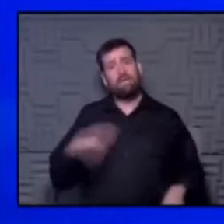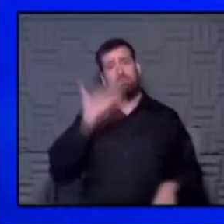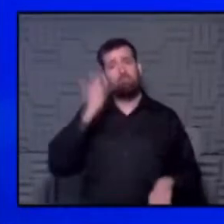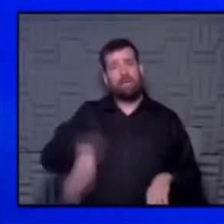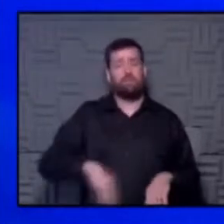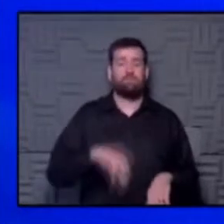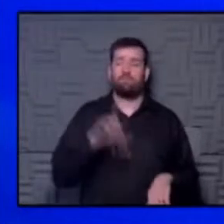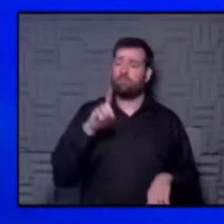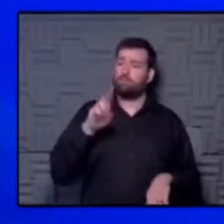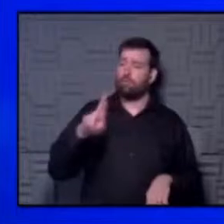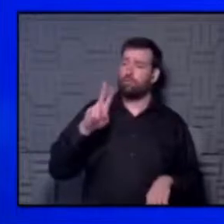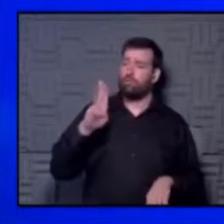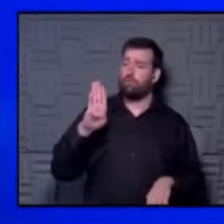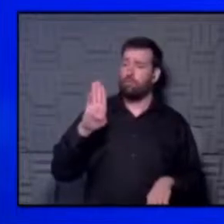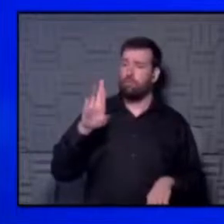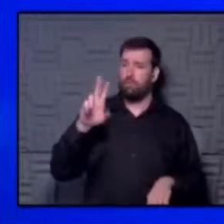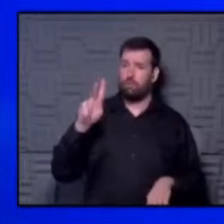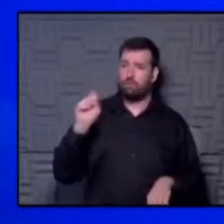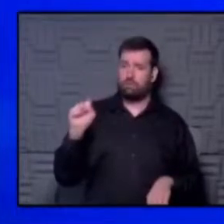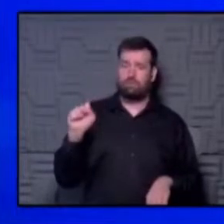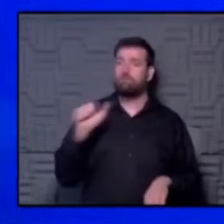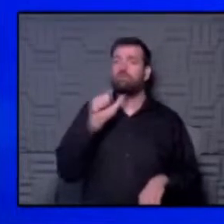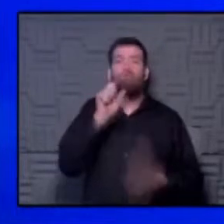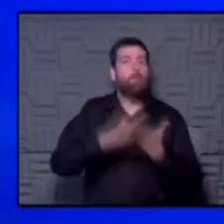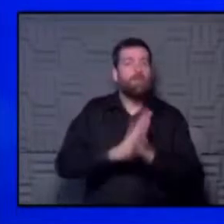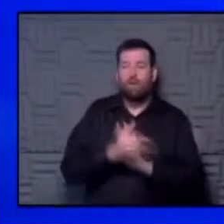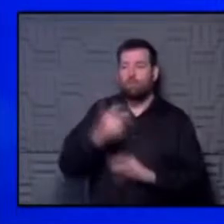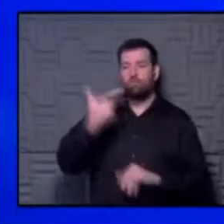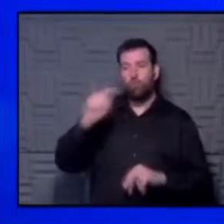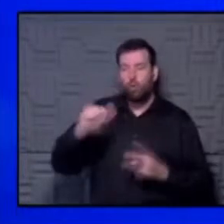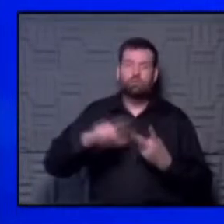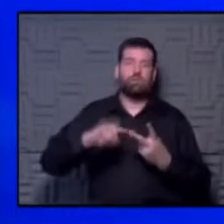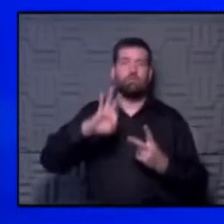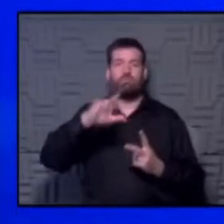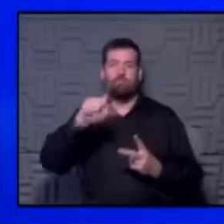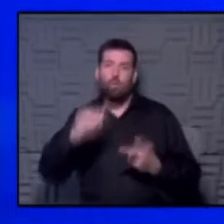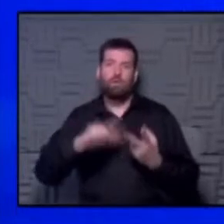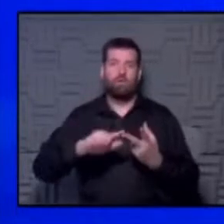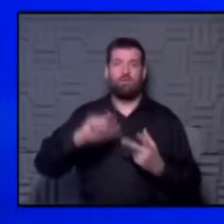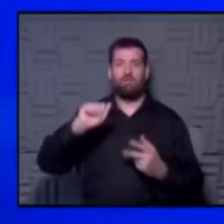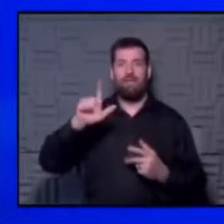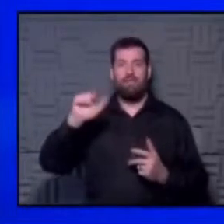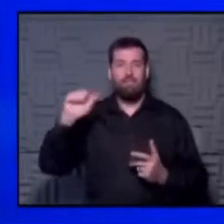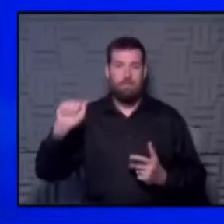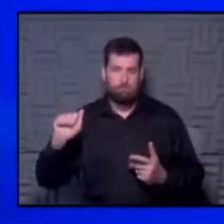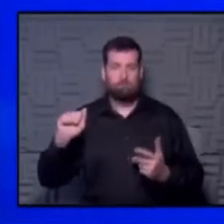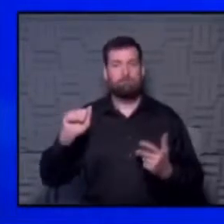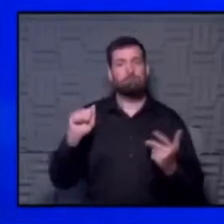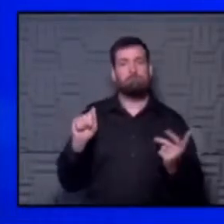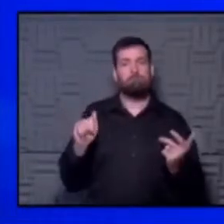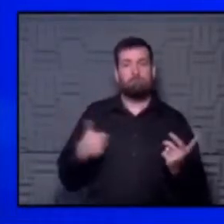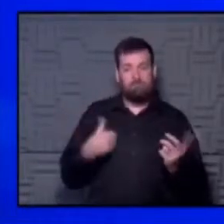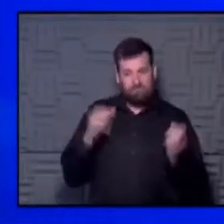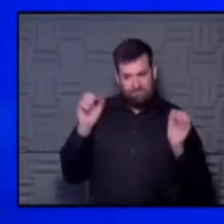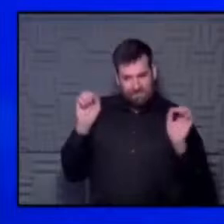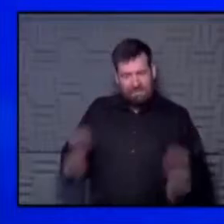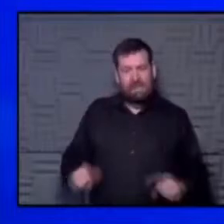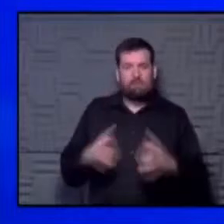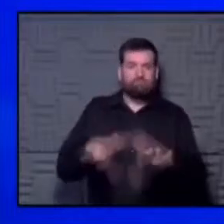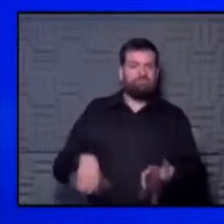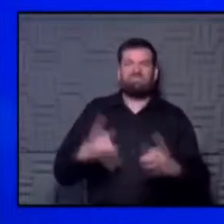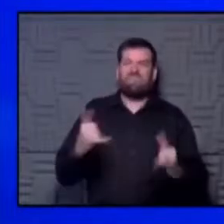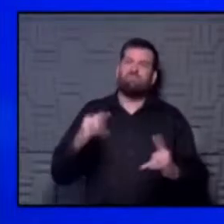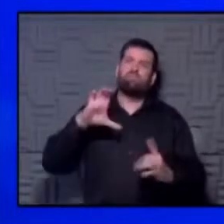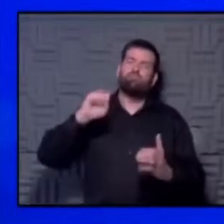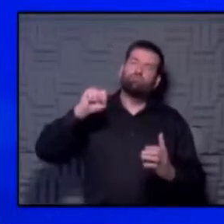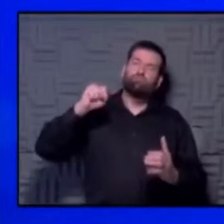what Dr. Birx was saying to us. Don't become Georgia and Florida and Alabama. You have the chance to bend it now, or as Brian has said, crush